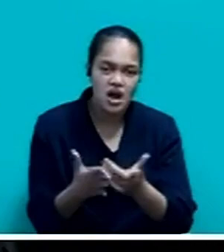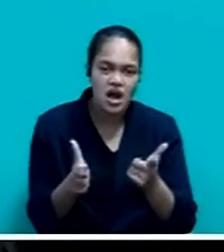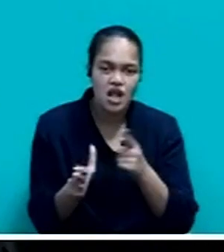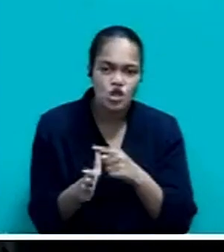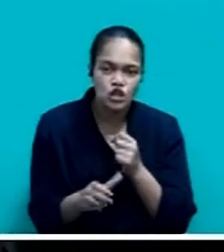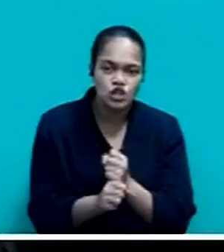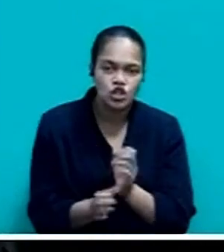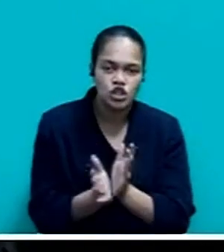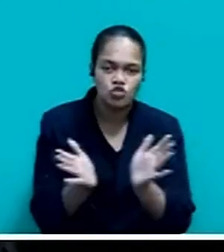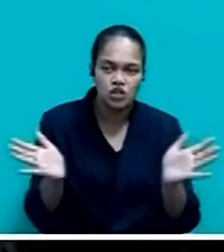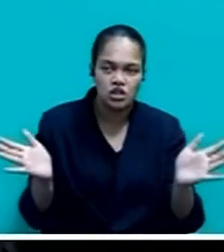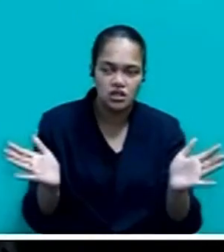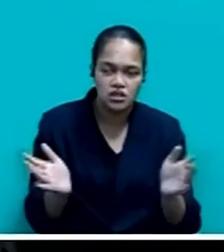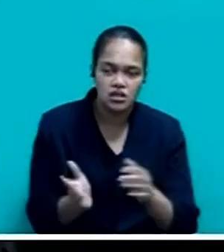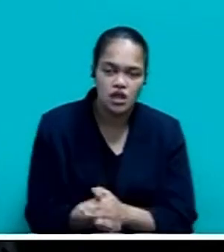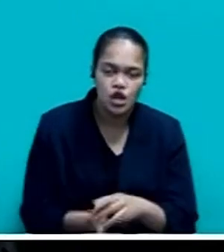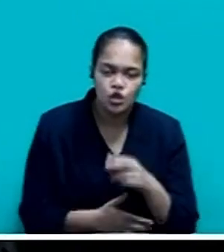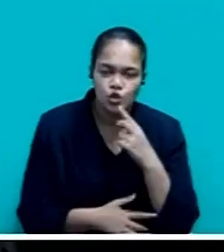in reply.